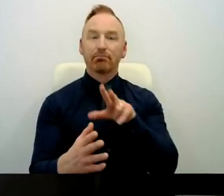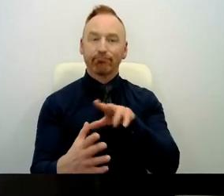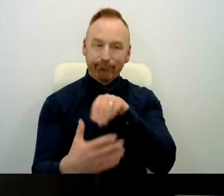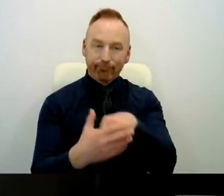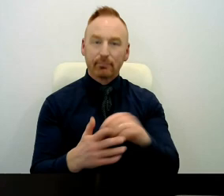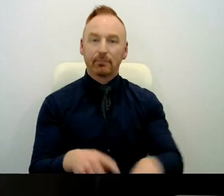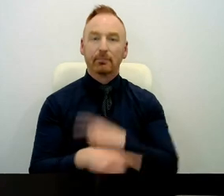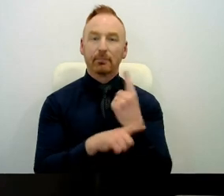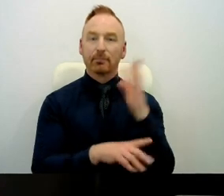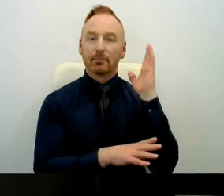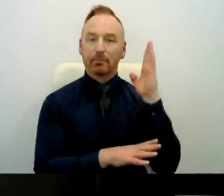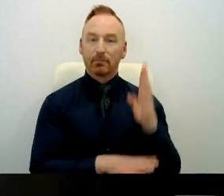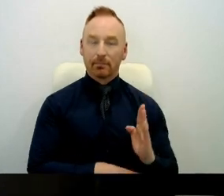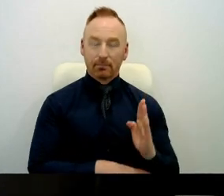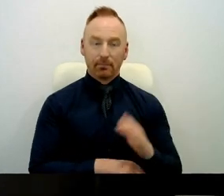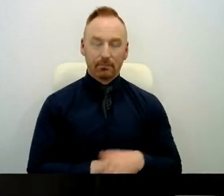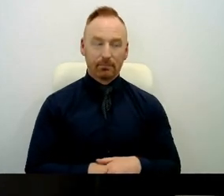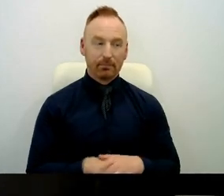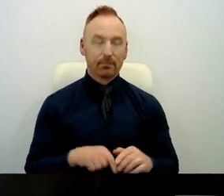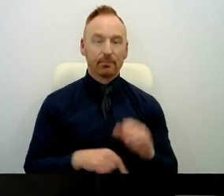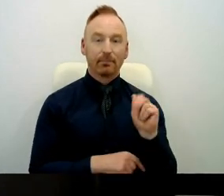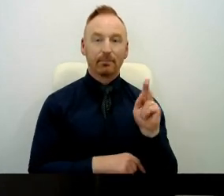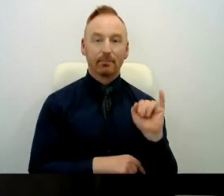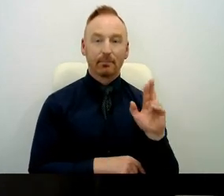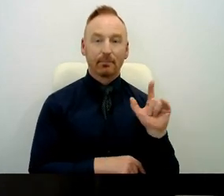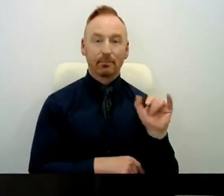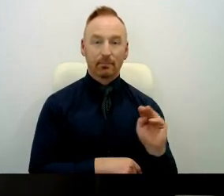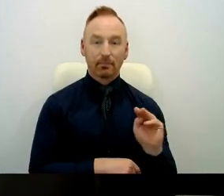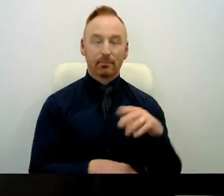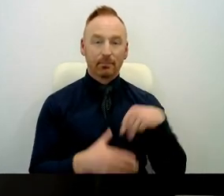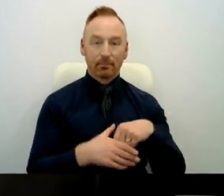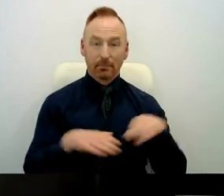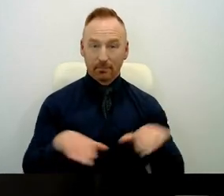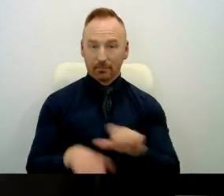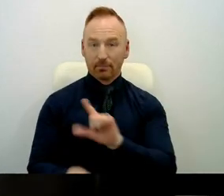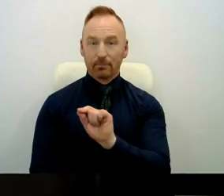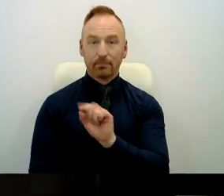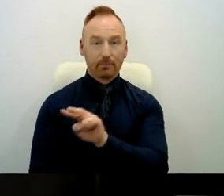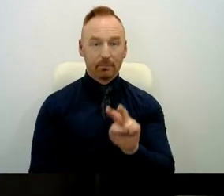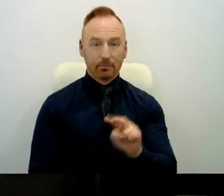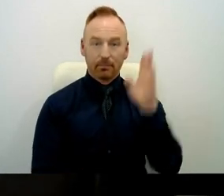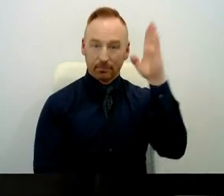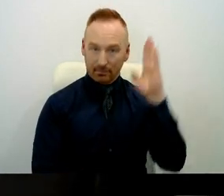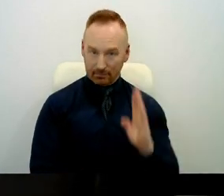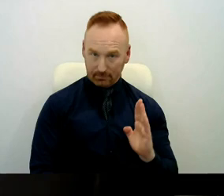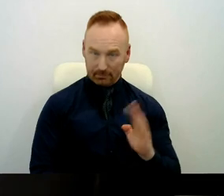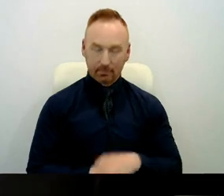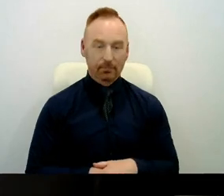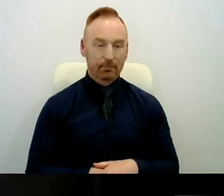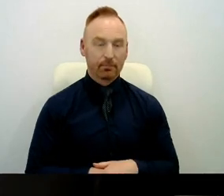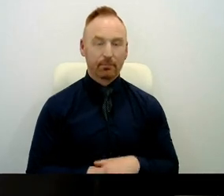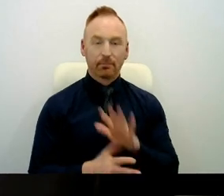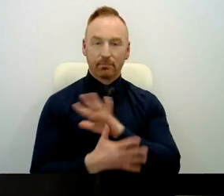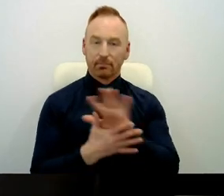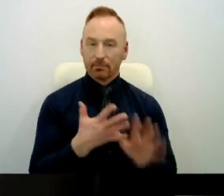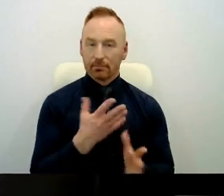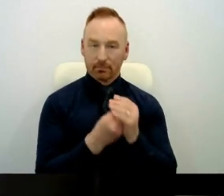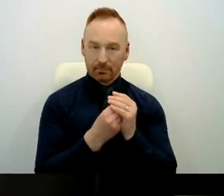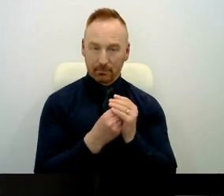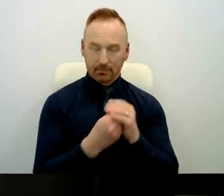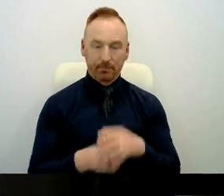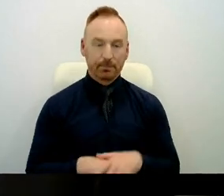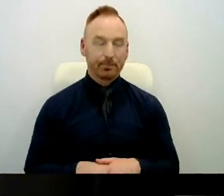for today's presentation in our Anti-Racism in Action 2022 Speakers Series.